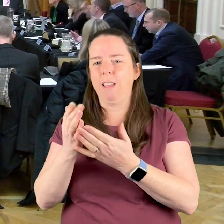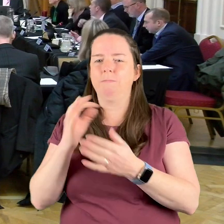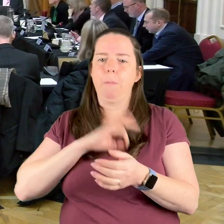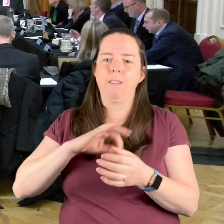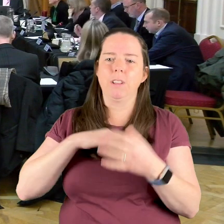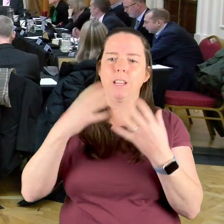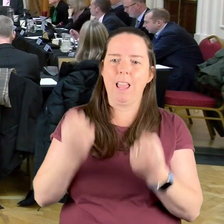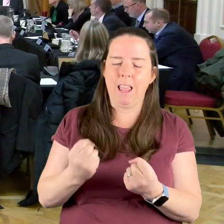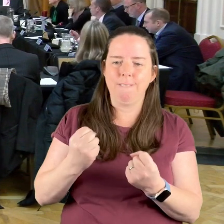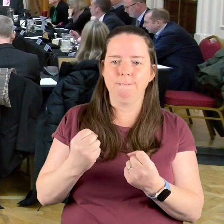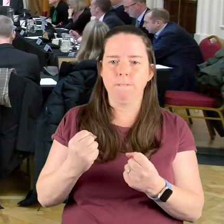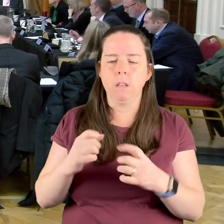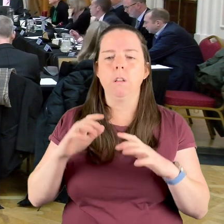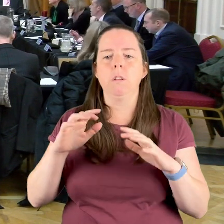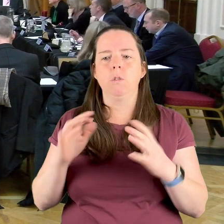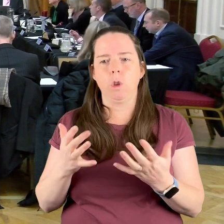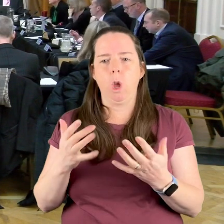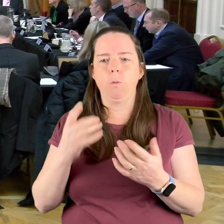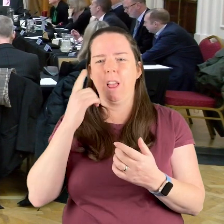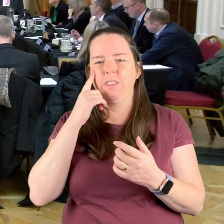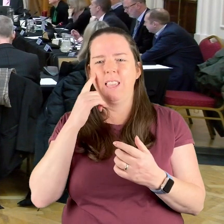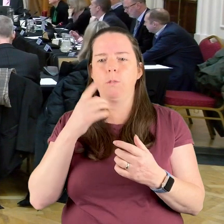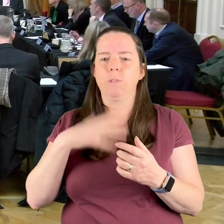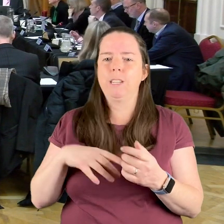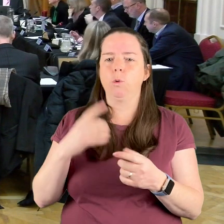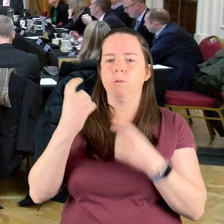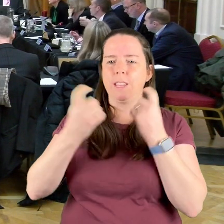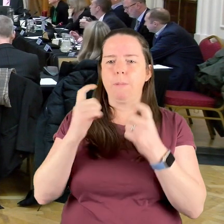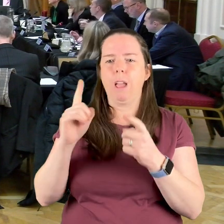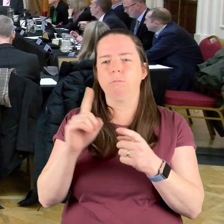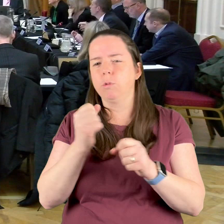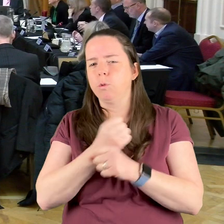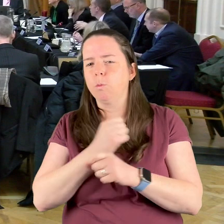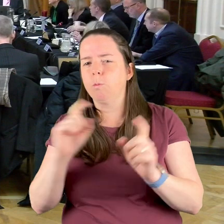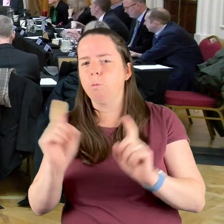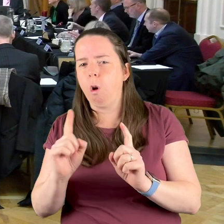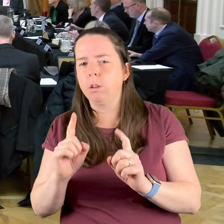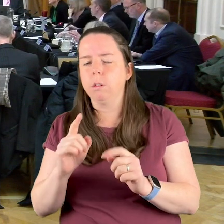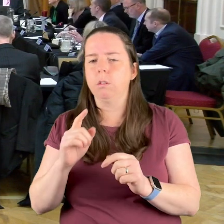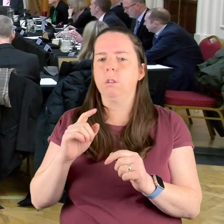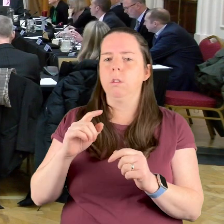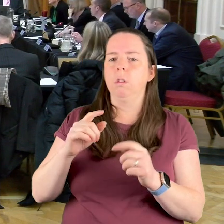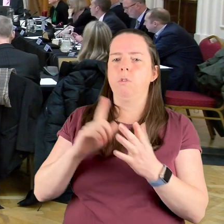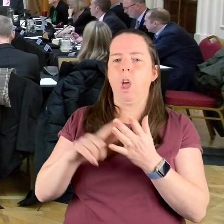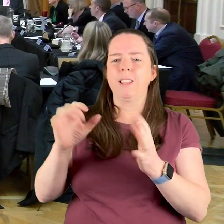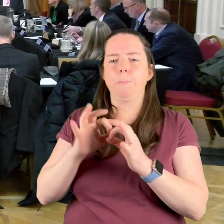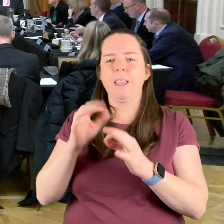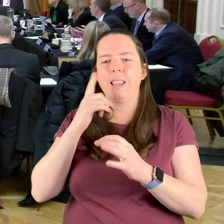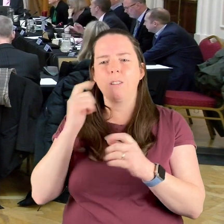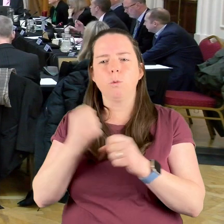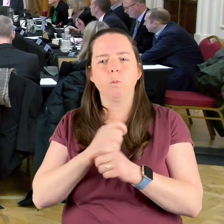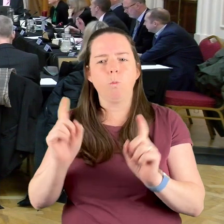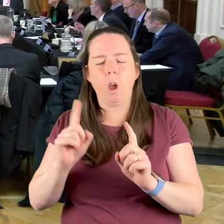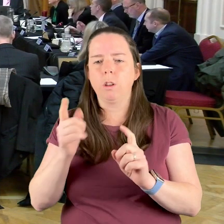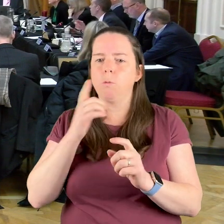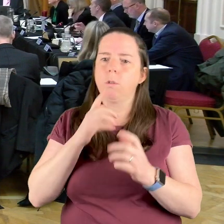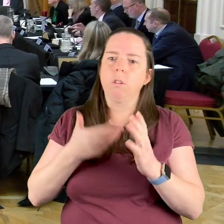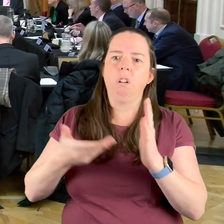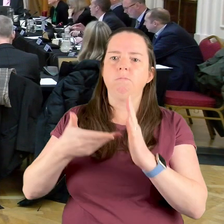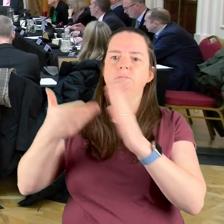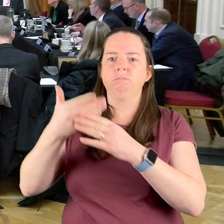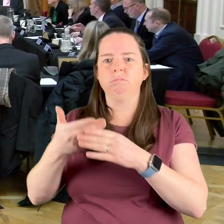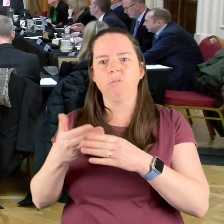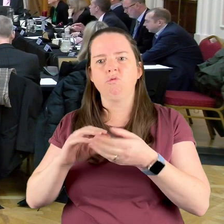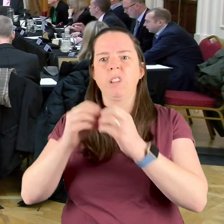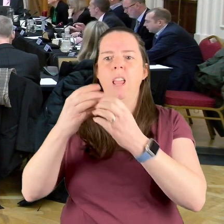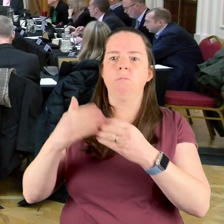benefits. I think we need to just pitch what that's going to do and what only the ICB can do. We don't want to be adding another